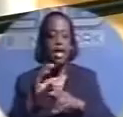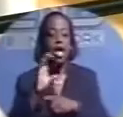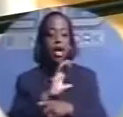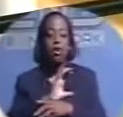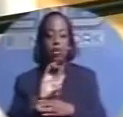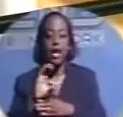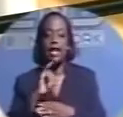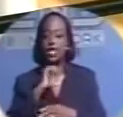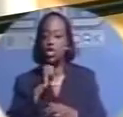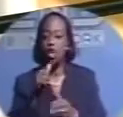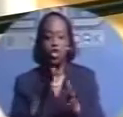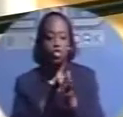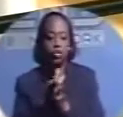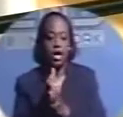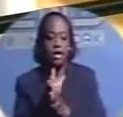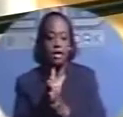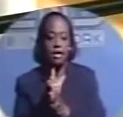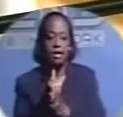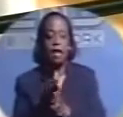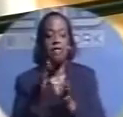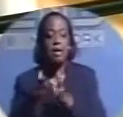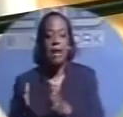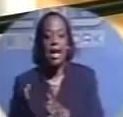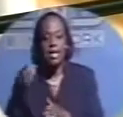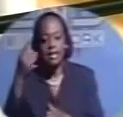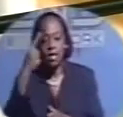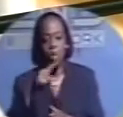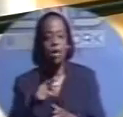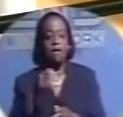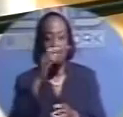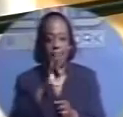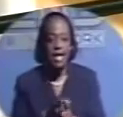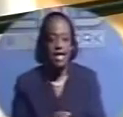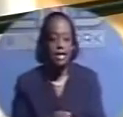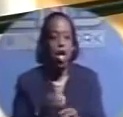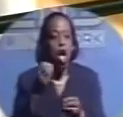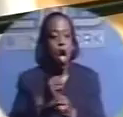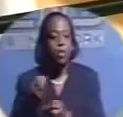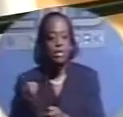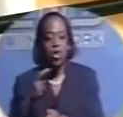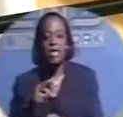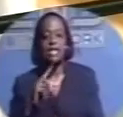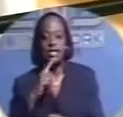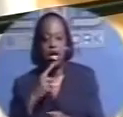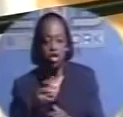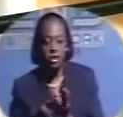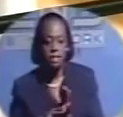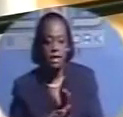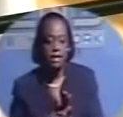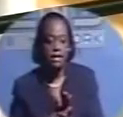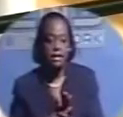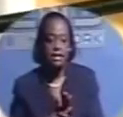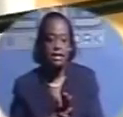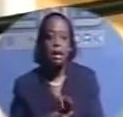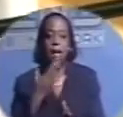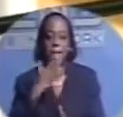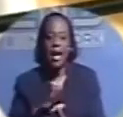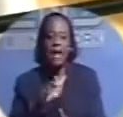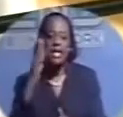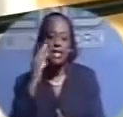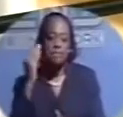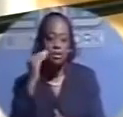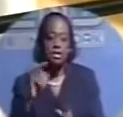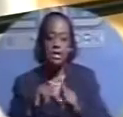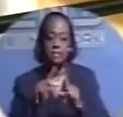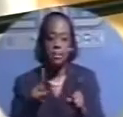straight. There are curves called failures, obstacles called discouragement. You may have flats called bad experiences,